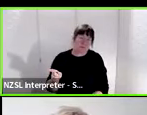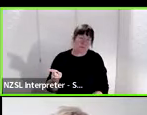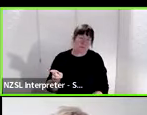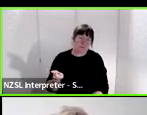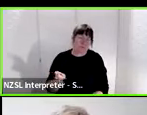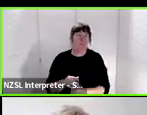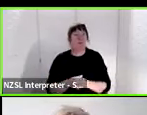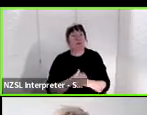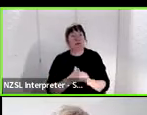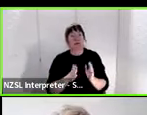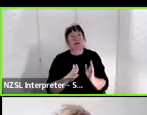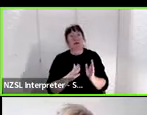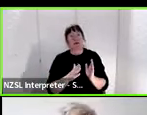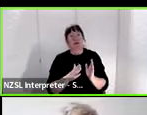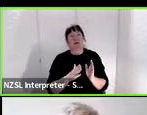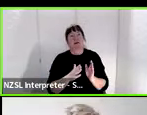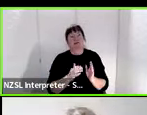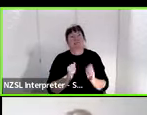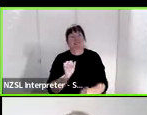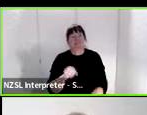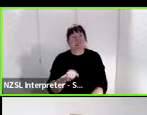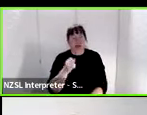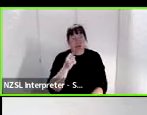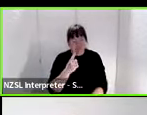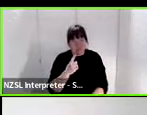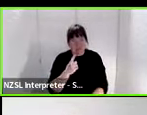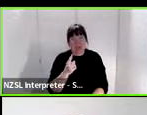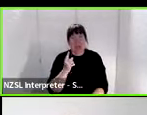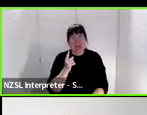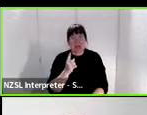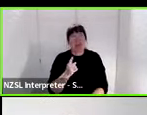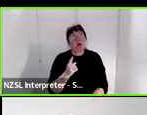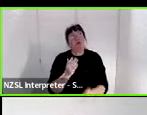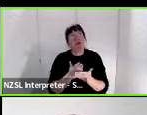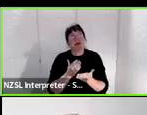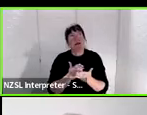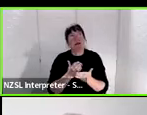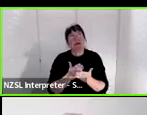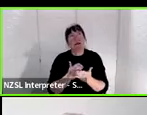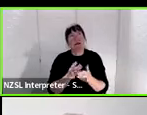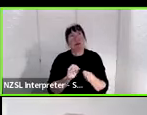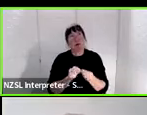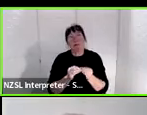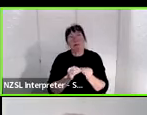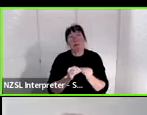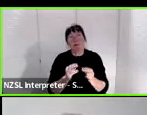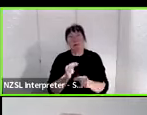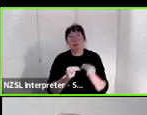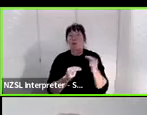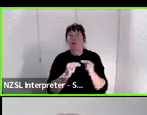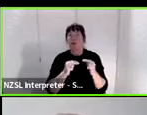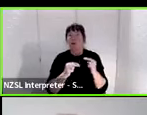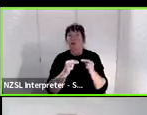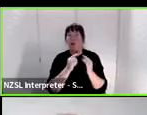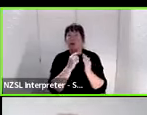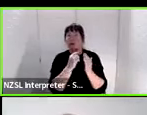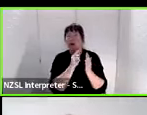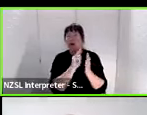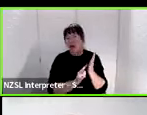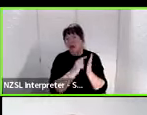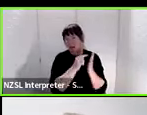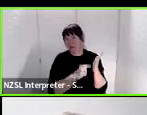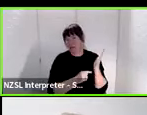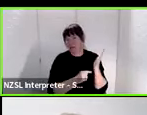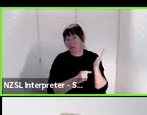I understand. Thank you very much. So it's clearly a Building Act issue as well. Yeah, thanks, Amy. I think what you have done